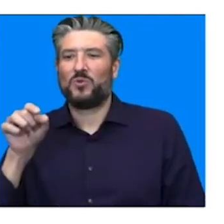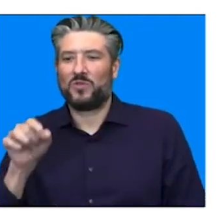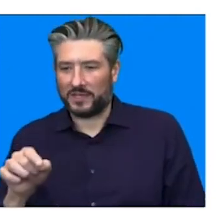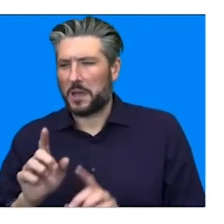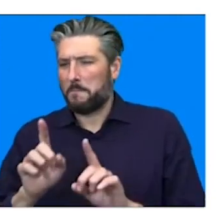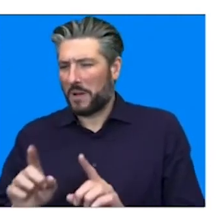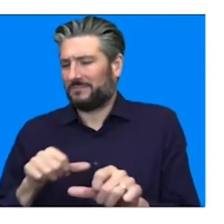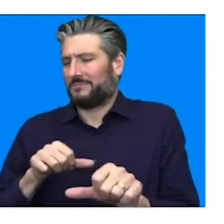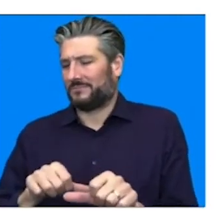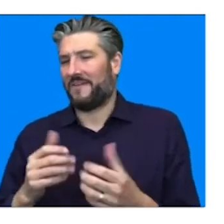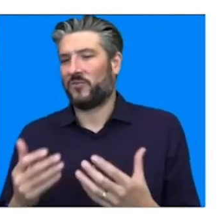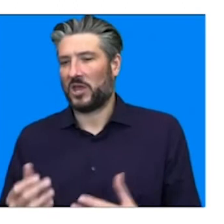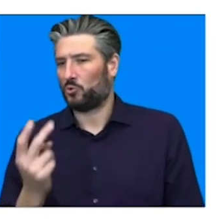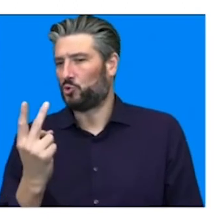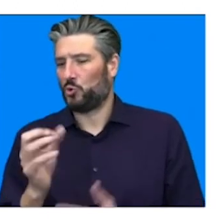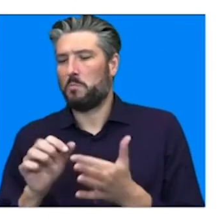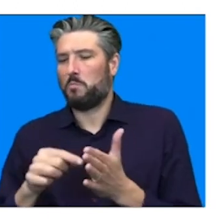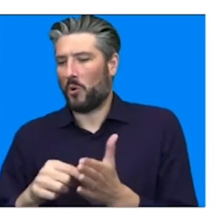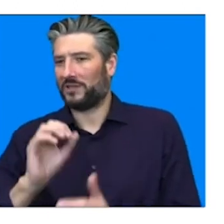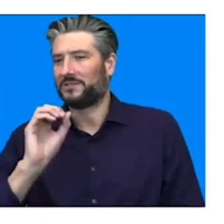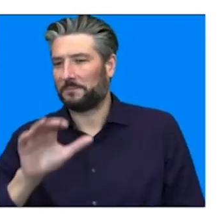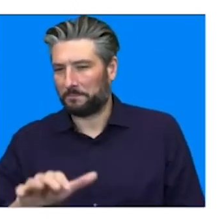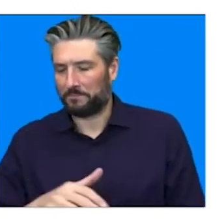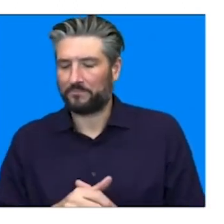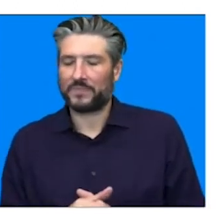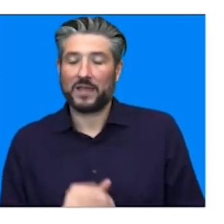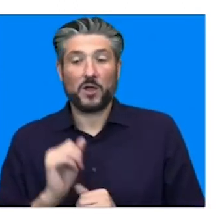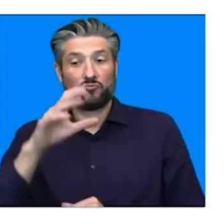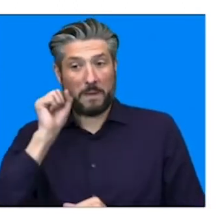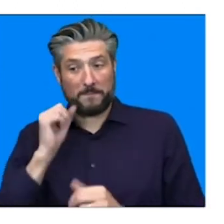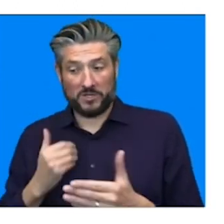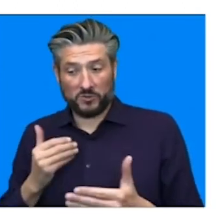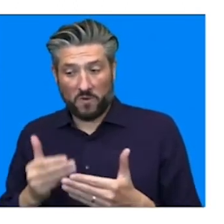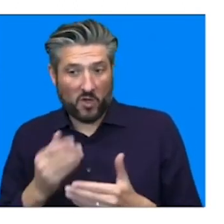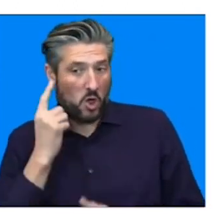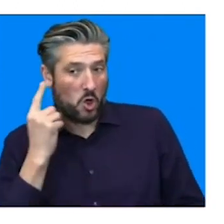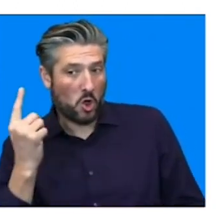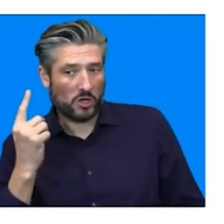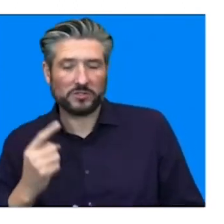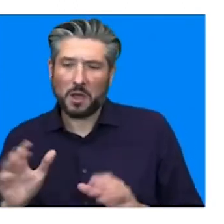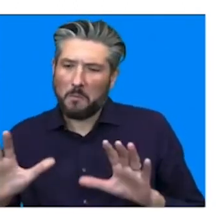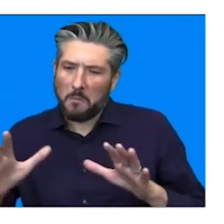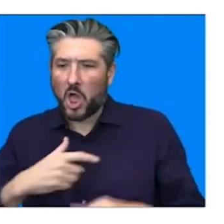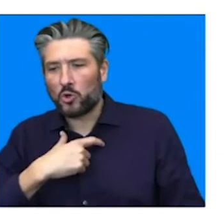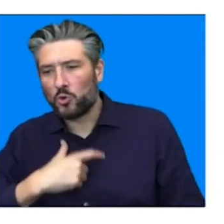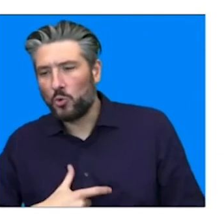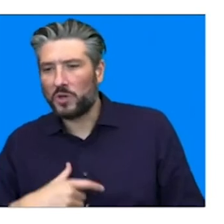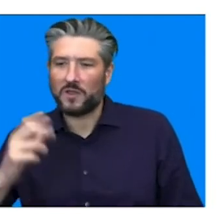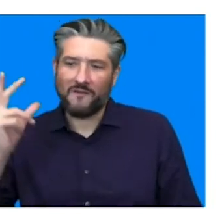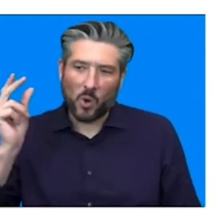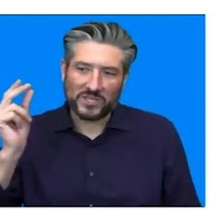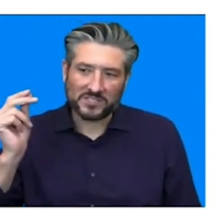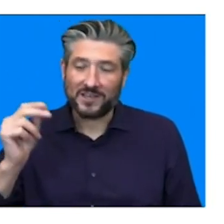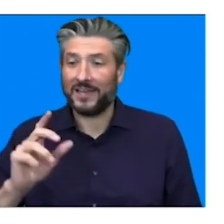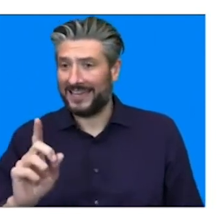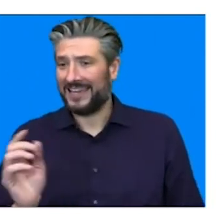now. Firstly, remember that although the voices we've heard so far have been fairly human-sounding, many blind people still